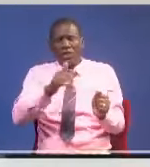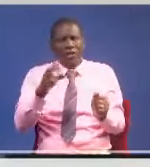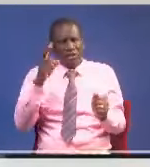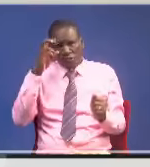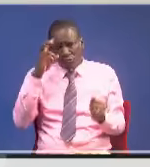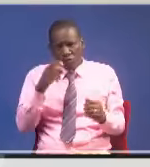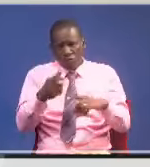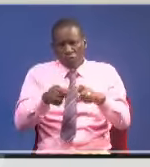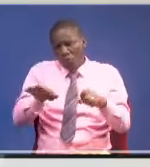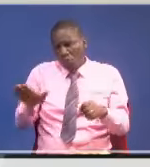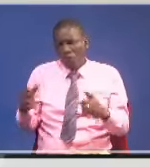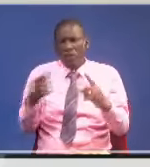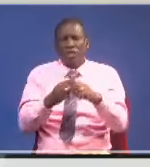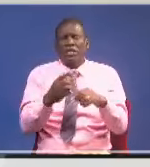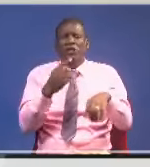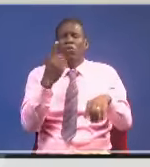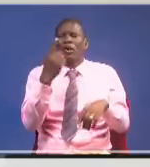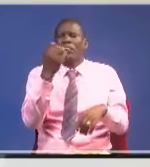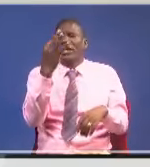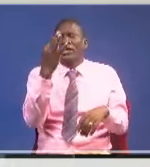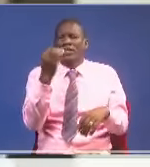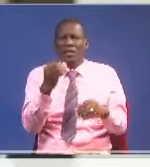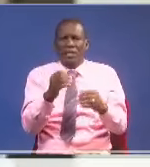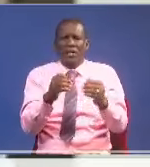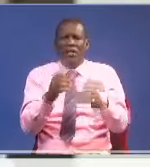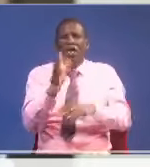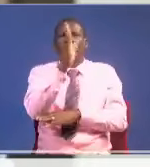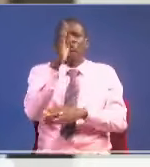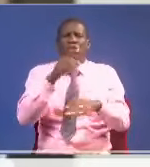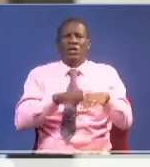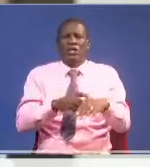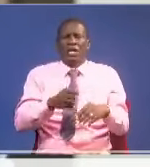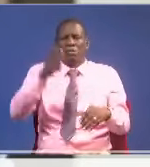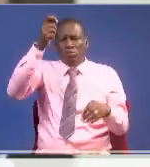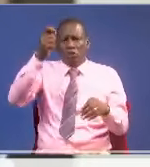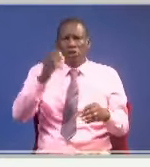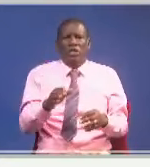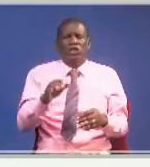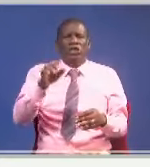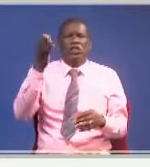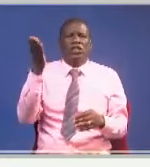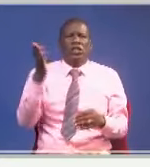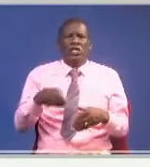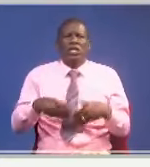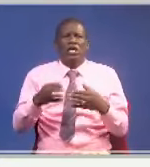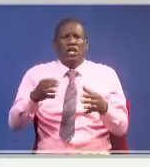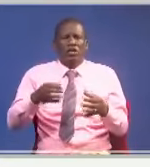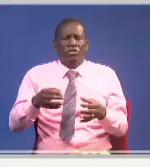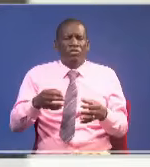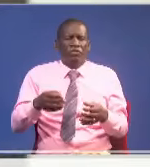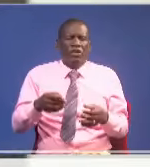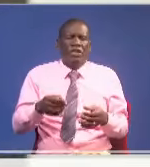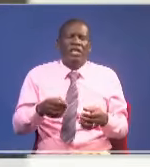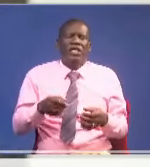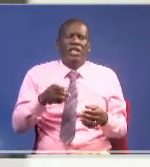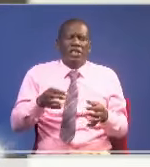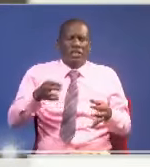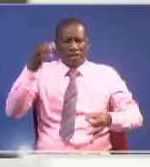from morning until 1:13 p.m. when Chief Magistrate Thomas Ndioki gave his final decision.